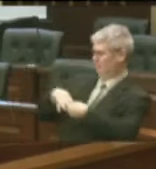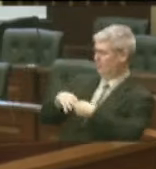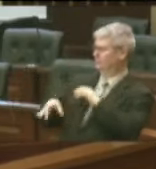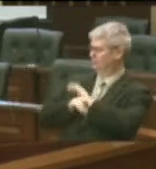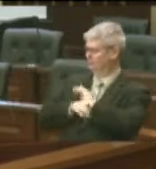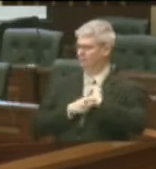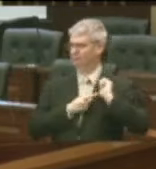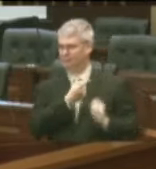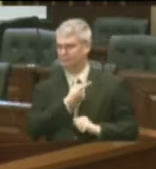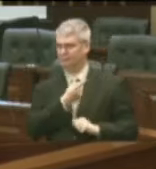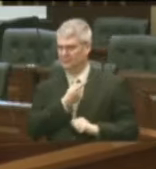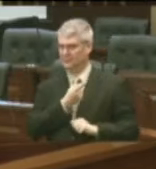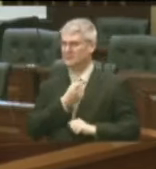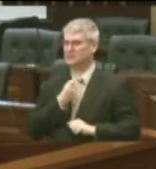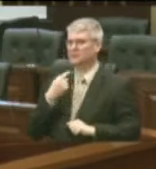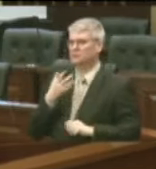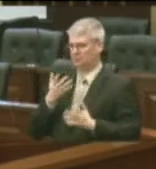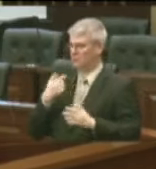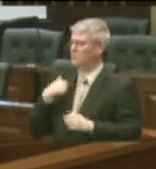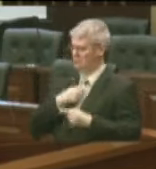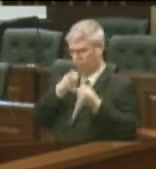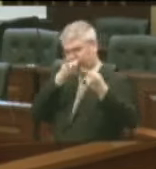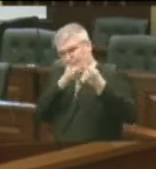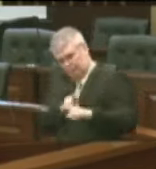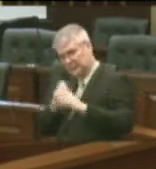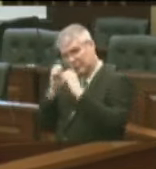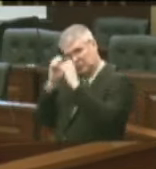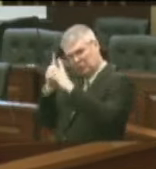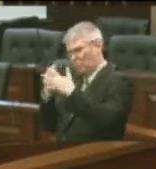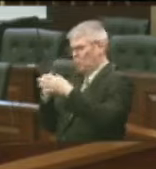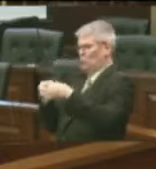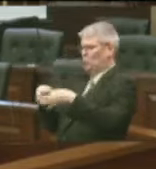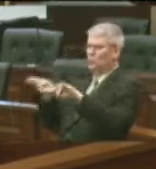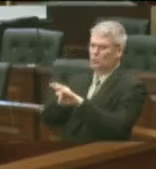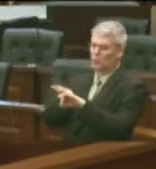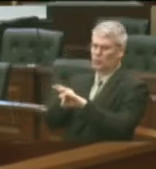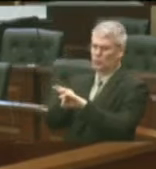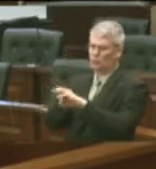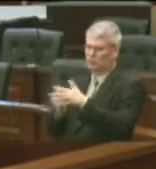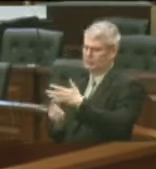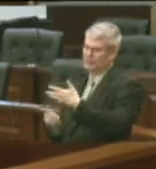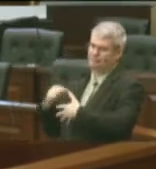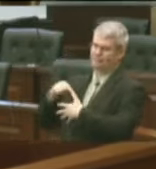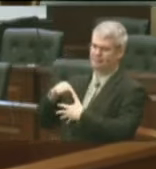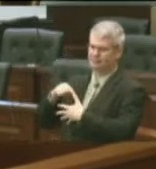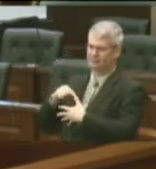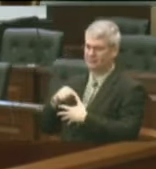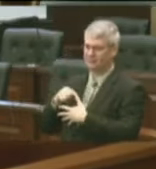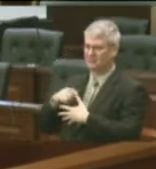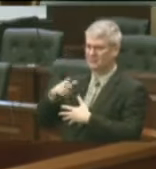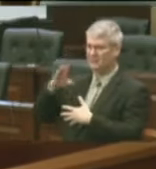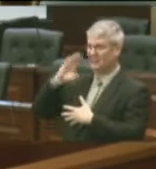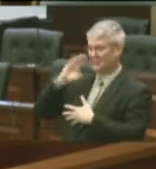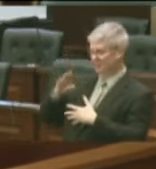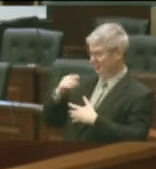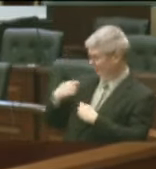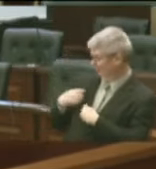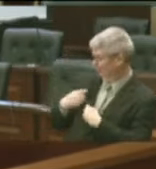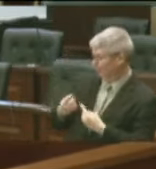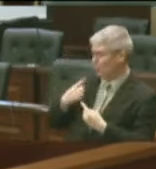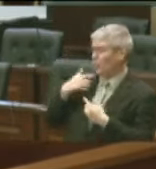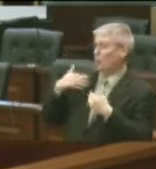no secret that this has been a real challenging time for our schools, for our parents, for our students, and our educators. And